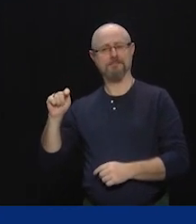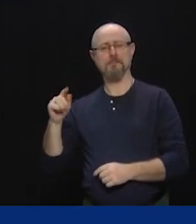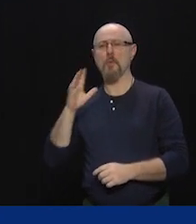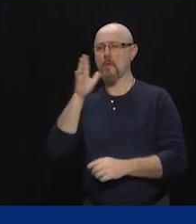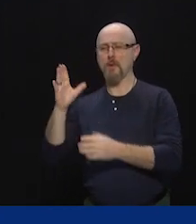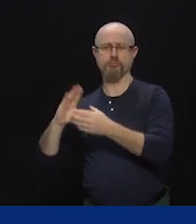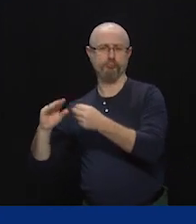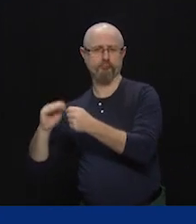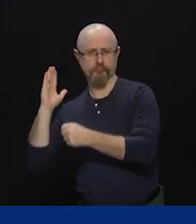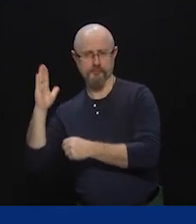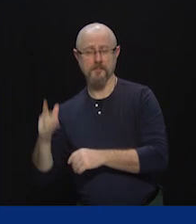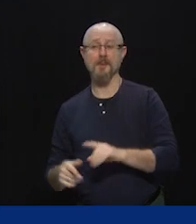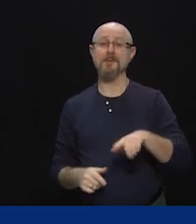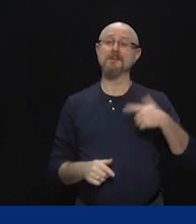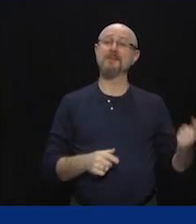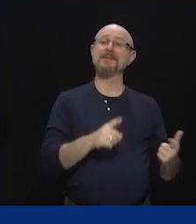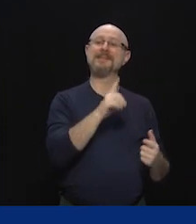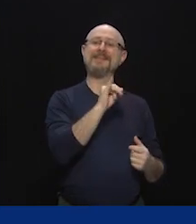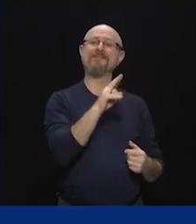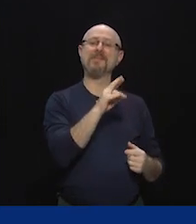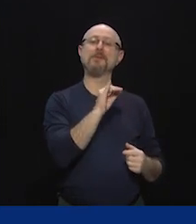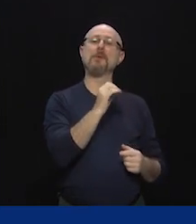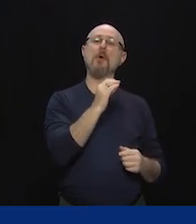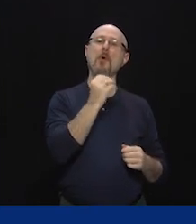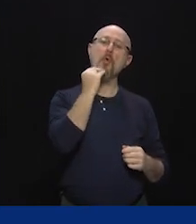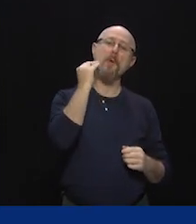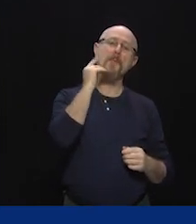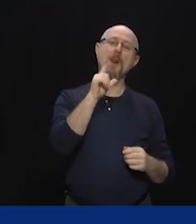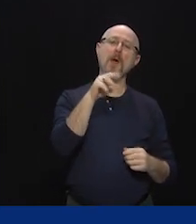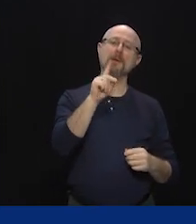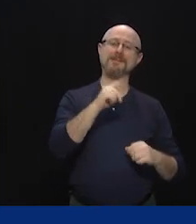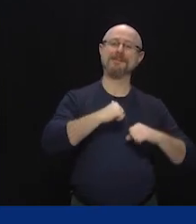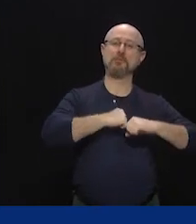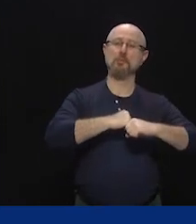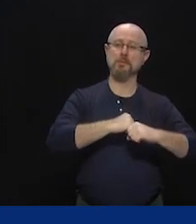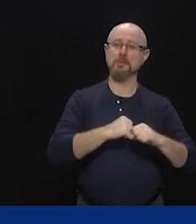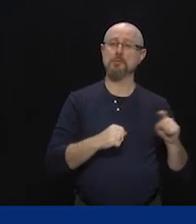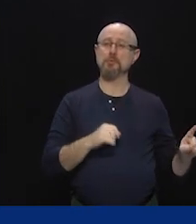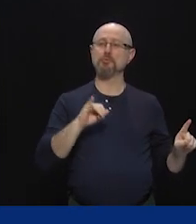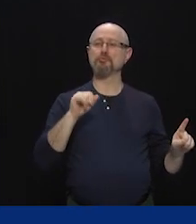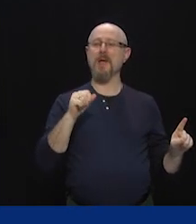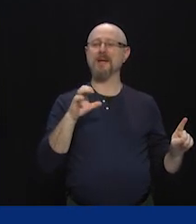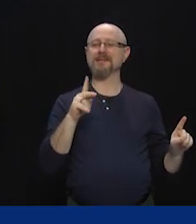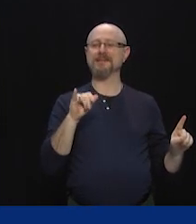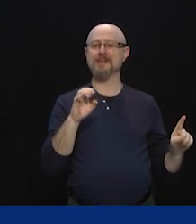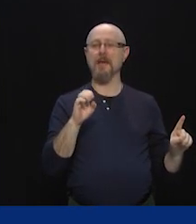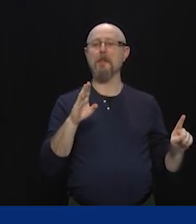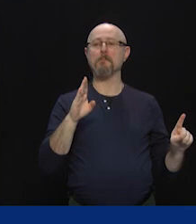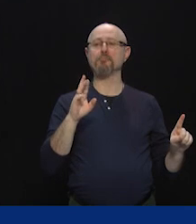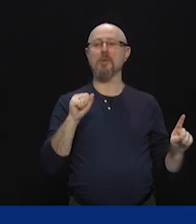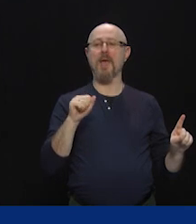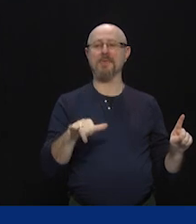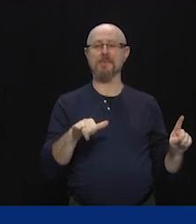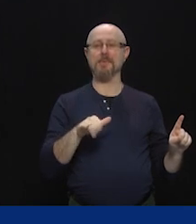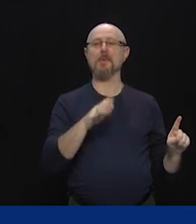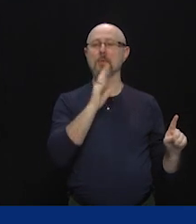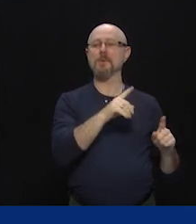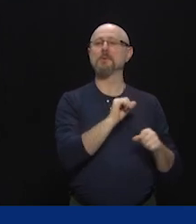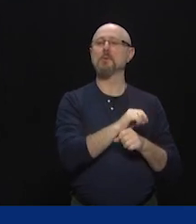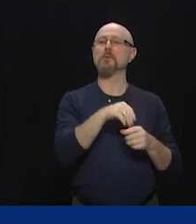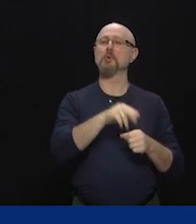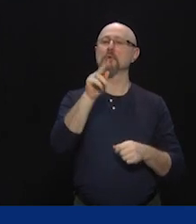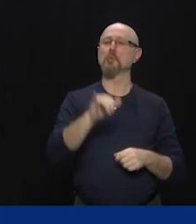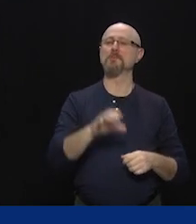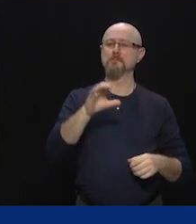Homeland Security and Emergency Services Commissioner, Jackie Bray, who was on the front lines in New York City dealing with the first wave of the